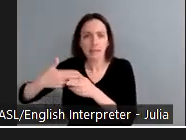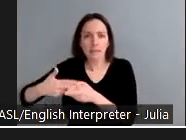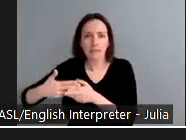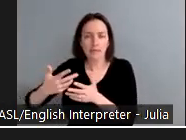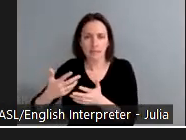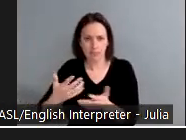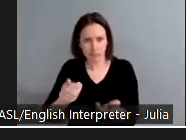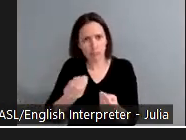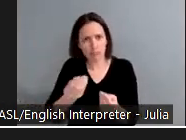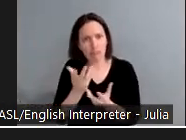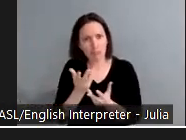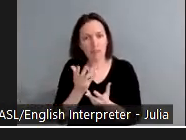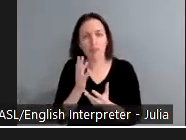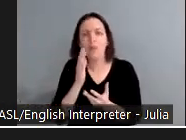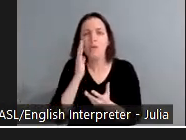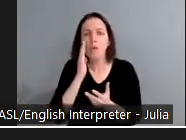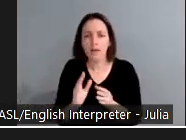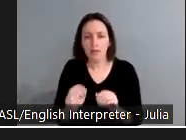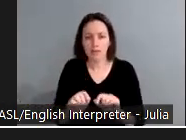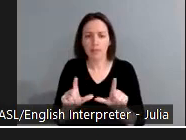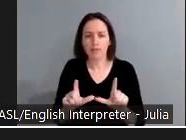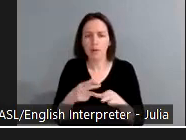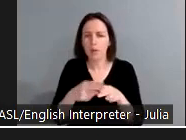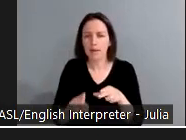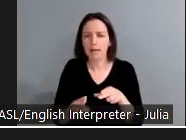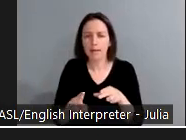too. So we're gonna put up a quick